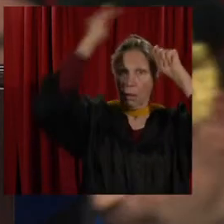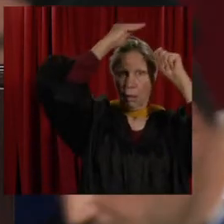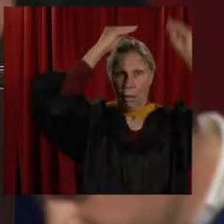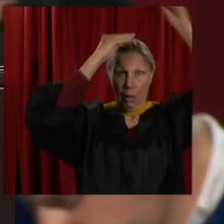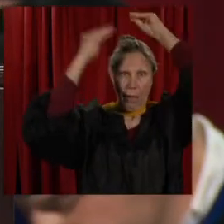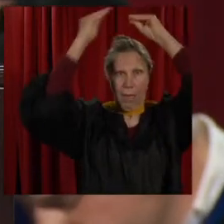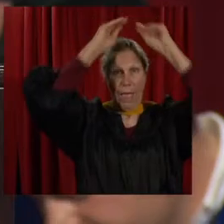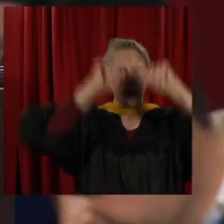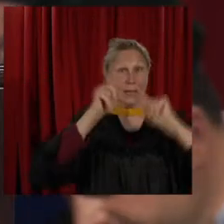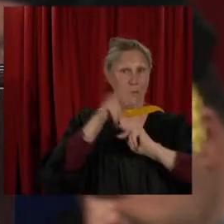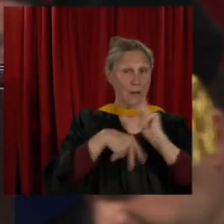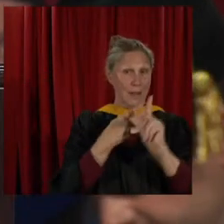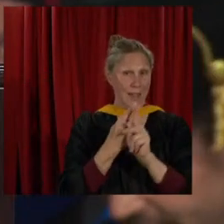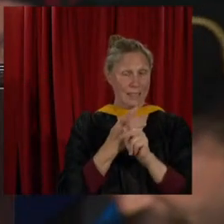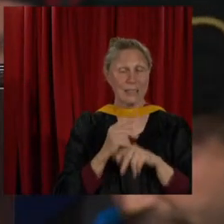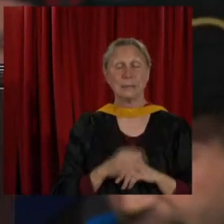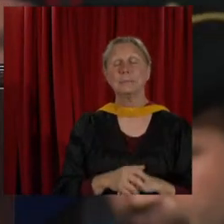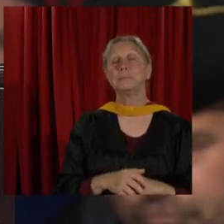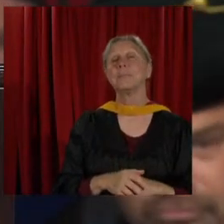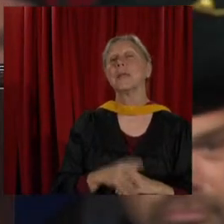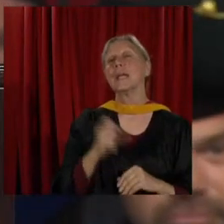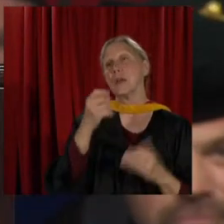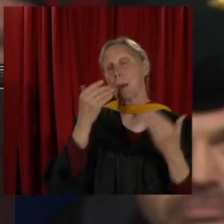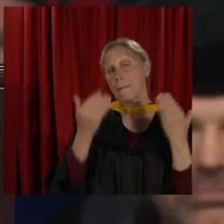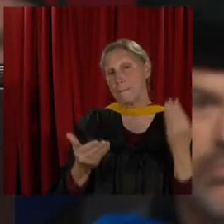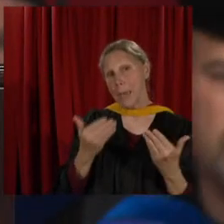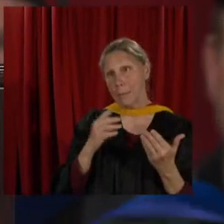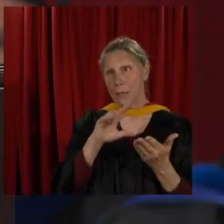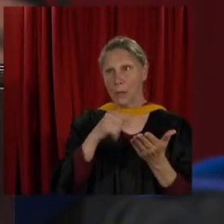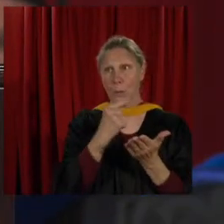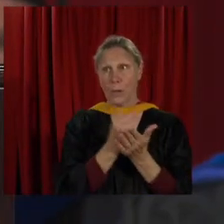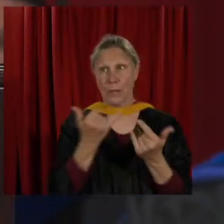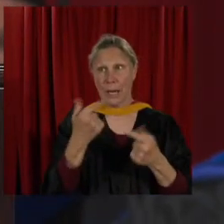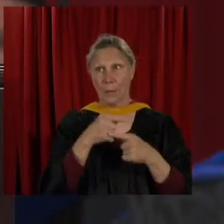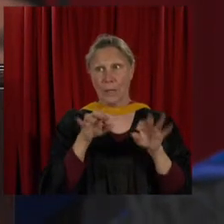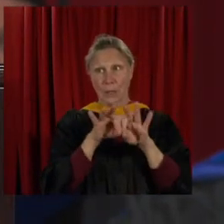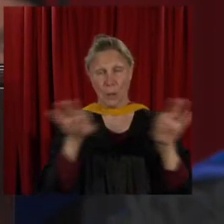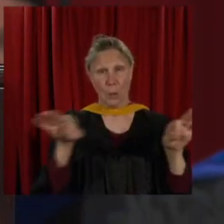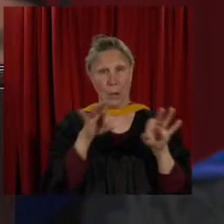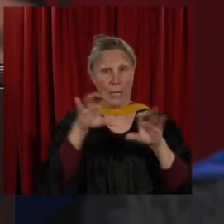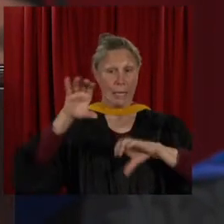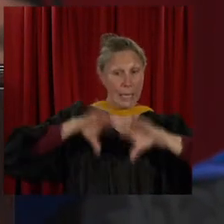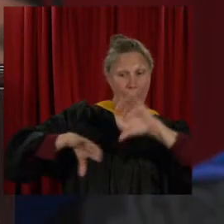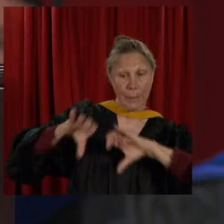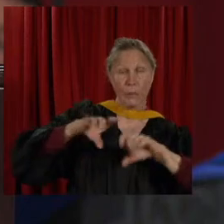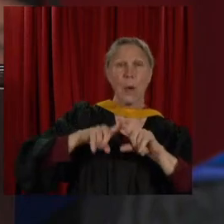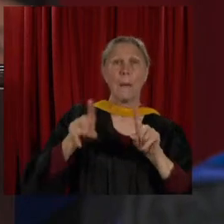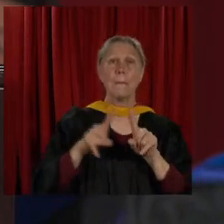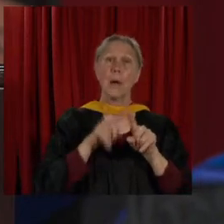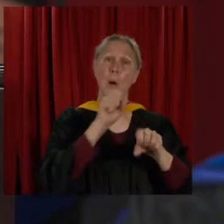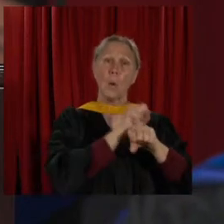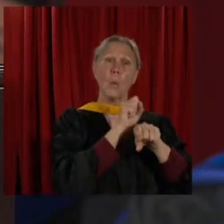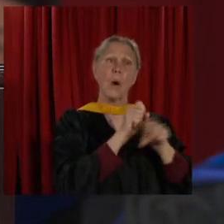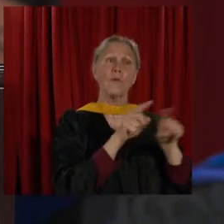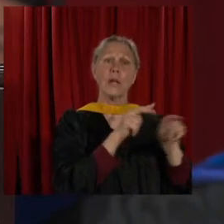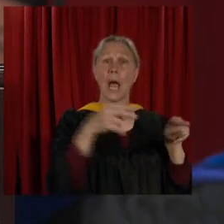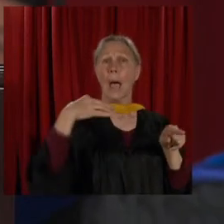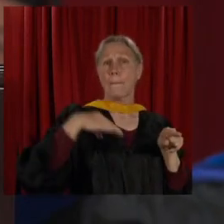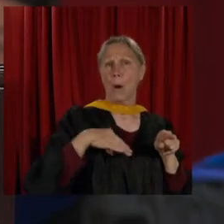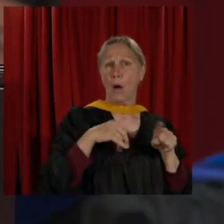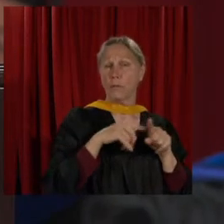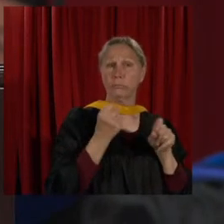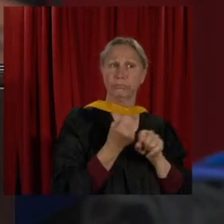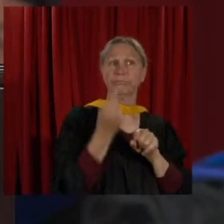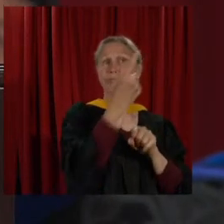at a time. So you may be graduating today with a degree in chemistry, but you find yourself working for a nonprofit in 10